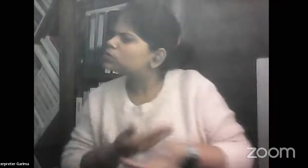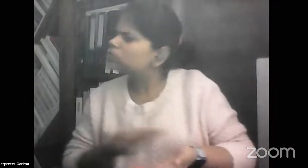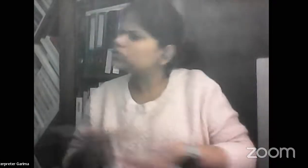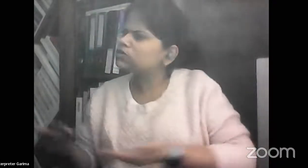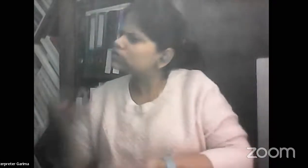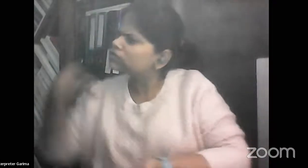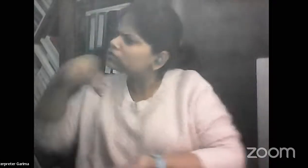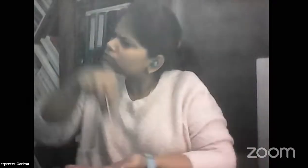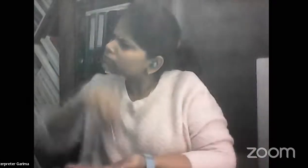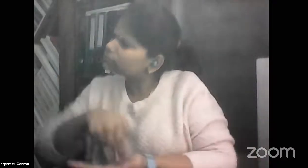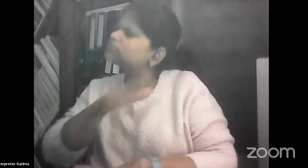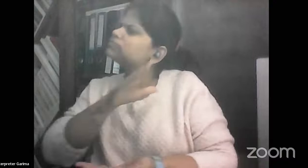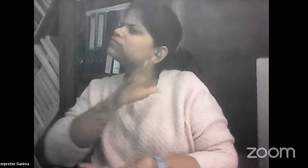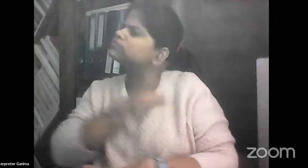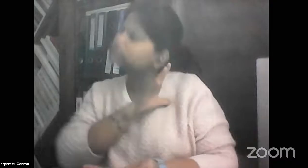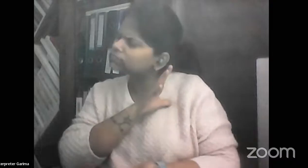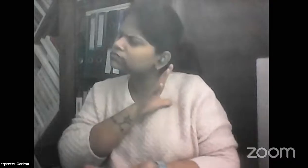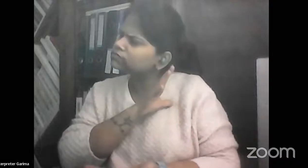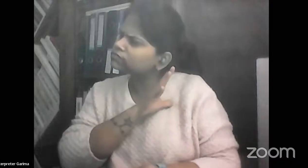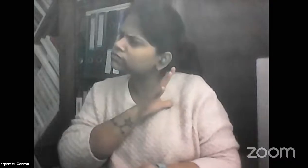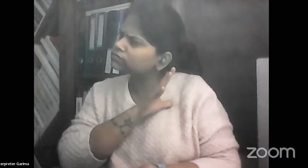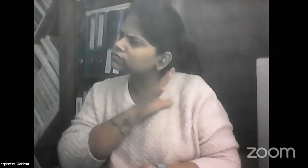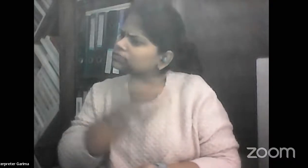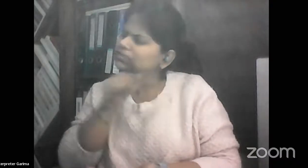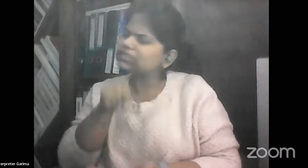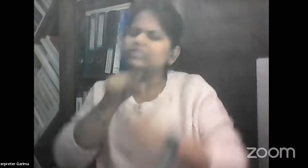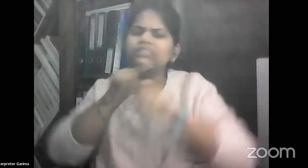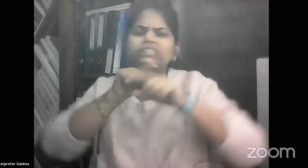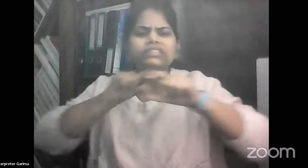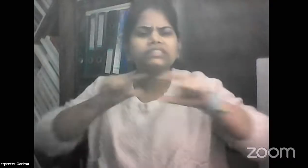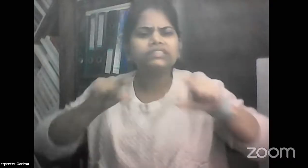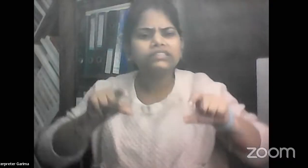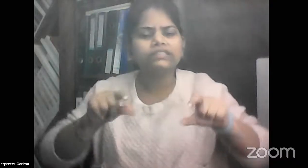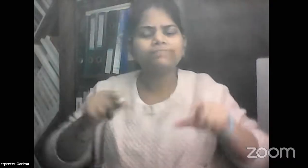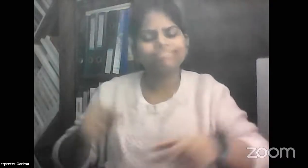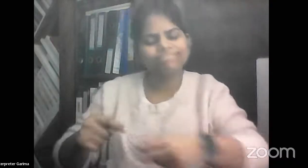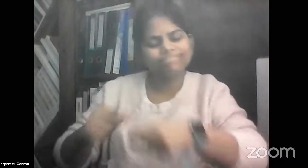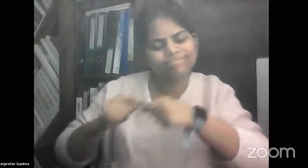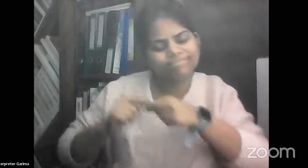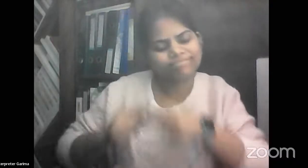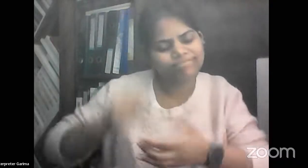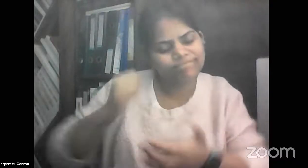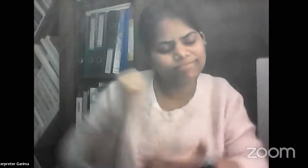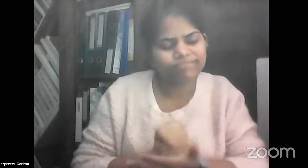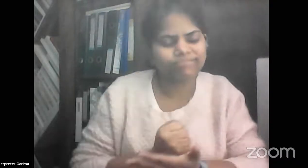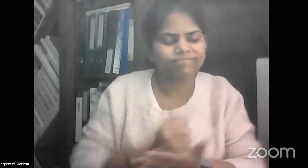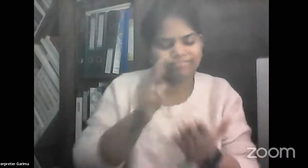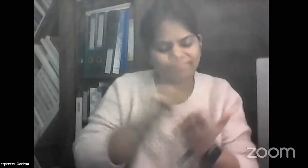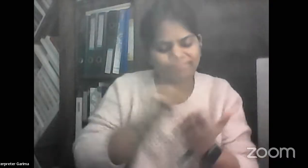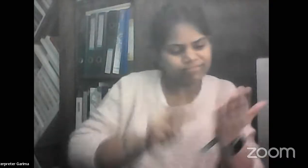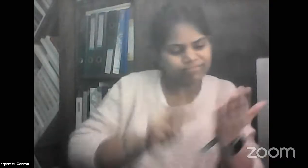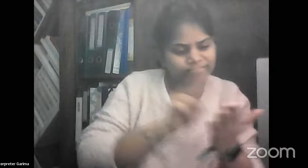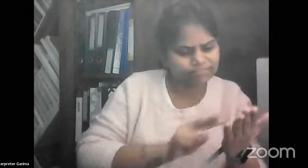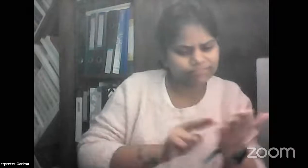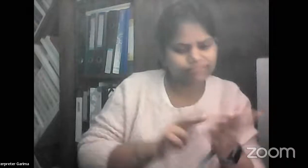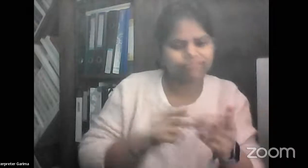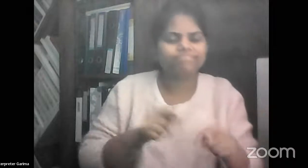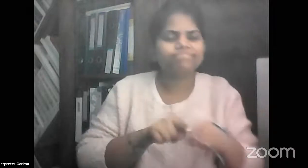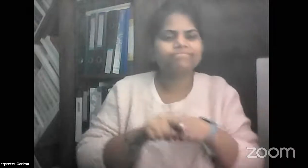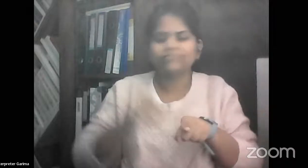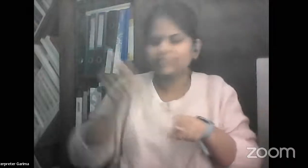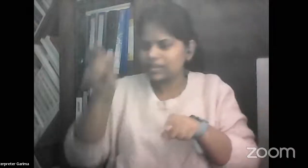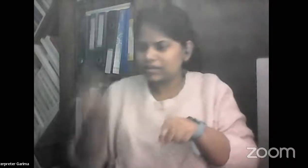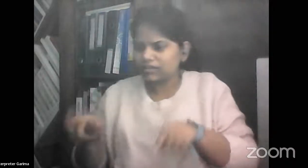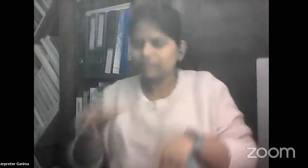wait. This line has to be questioned and studied, that those who are waiting are